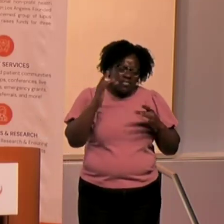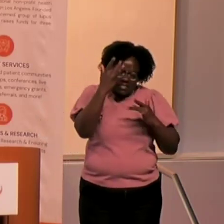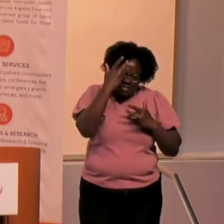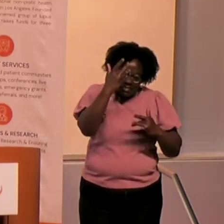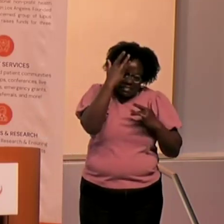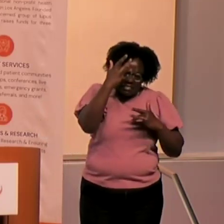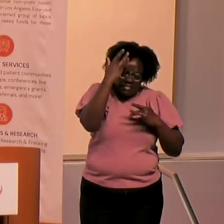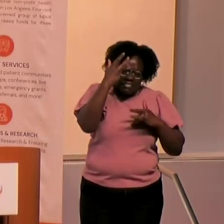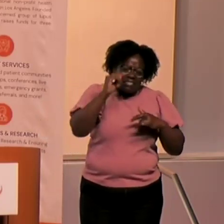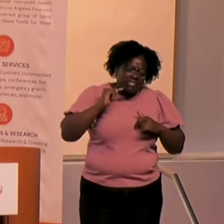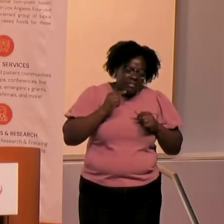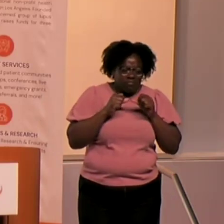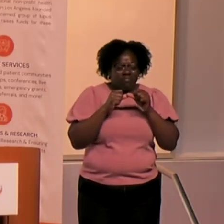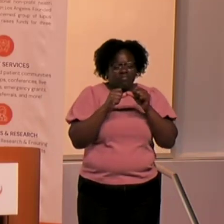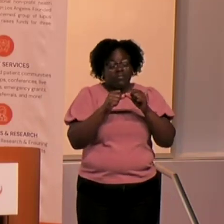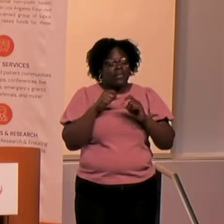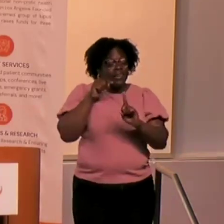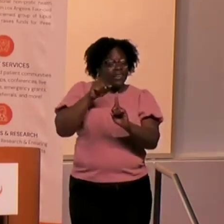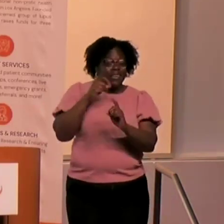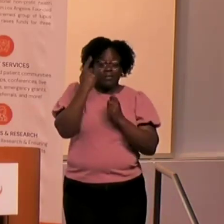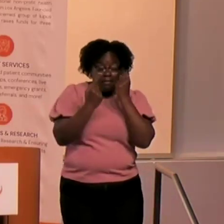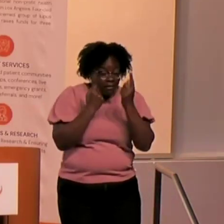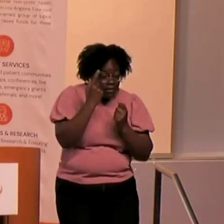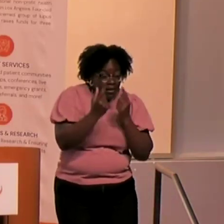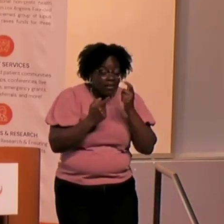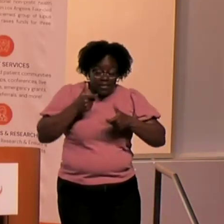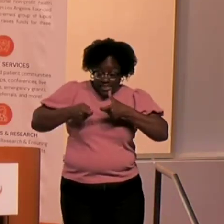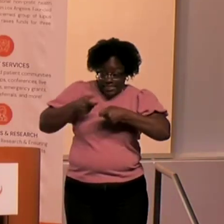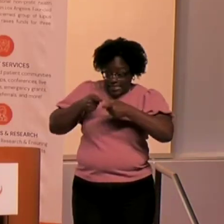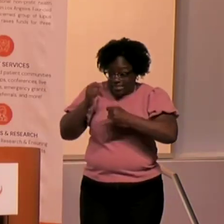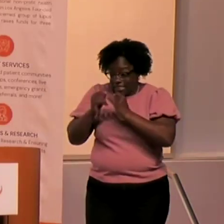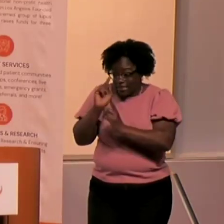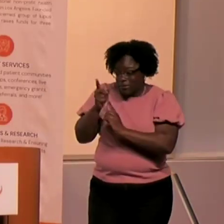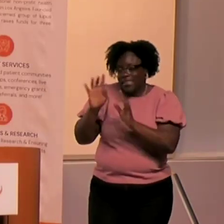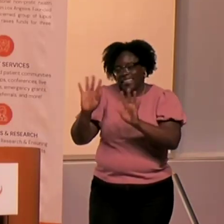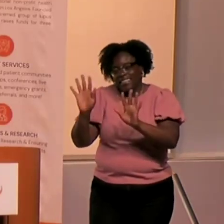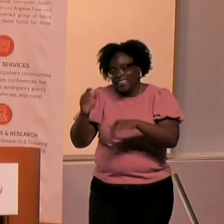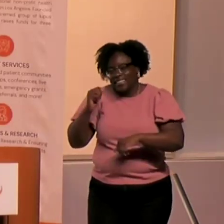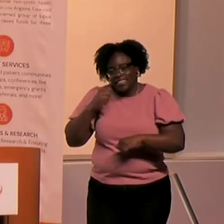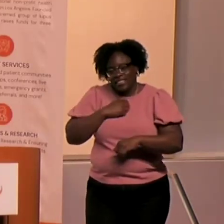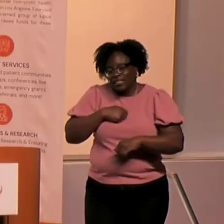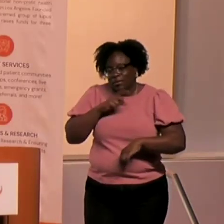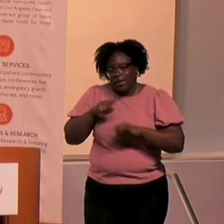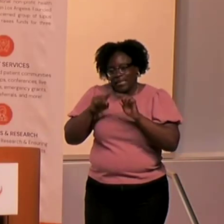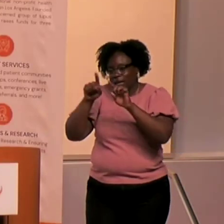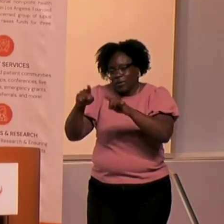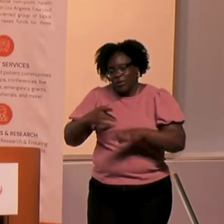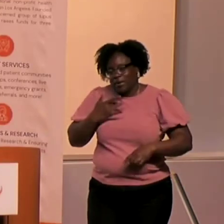condition. And he was very understanding. If I had to text him last minute and say, I can't make it, I don't feel